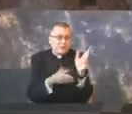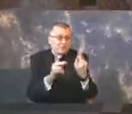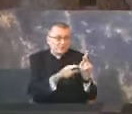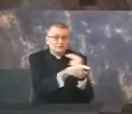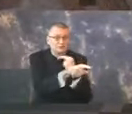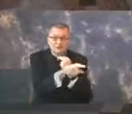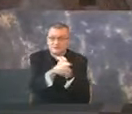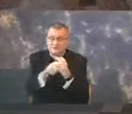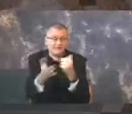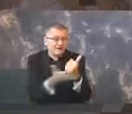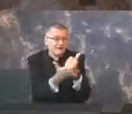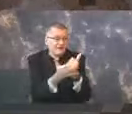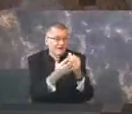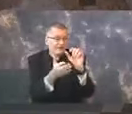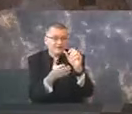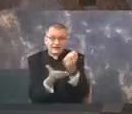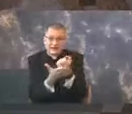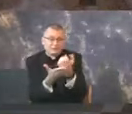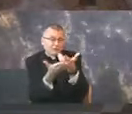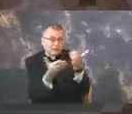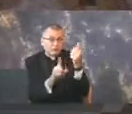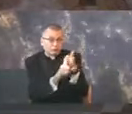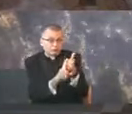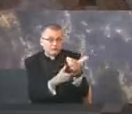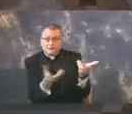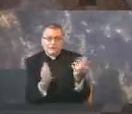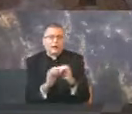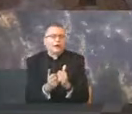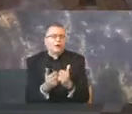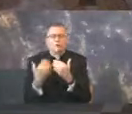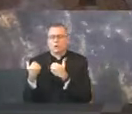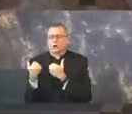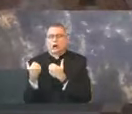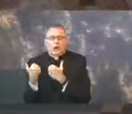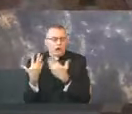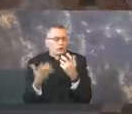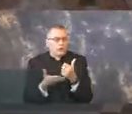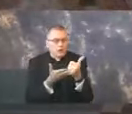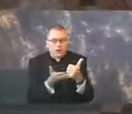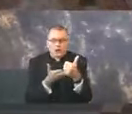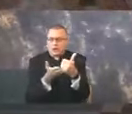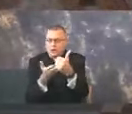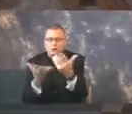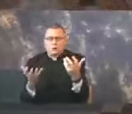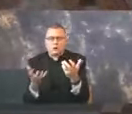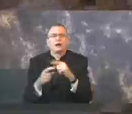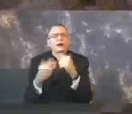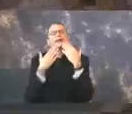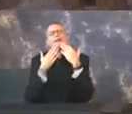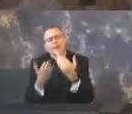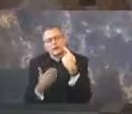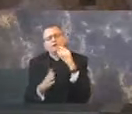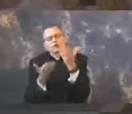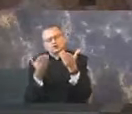in general. My brothers, you're carrying a great deal of burden in these days, and I thank you for your